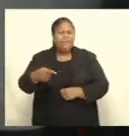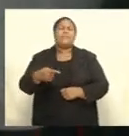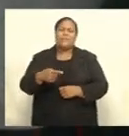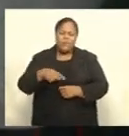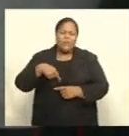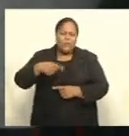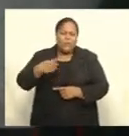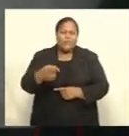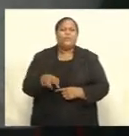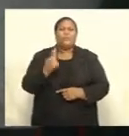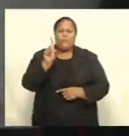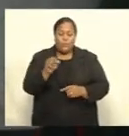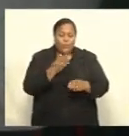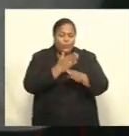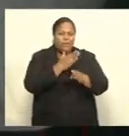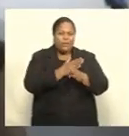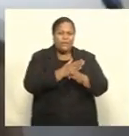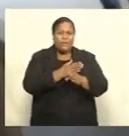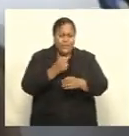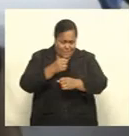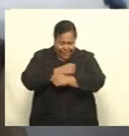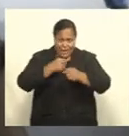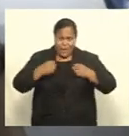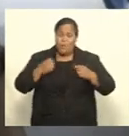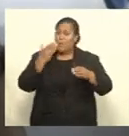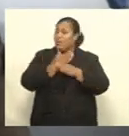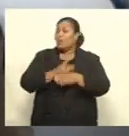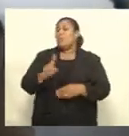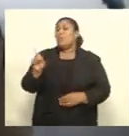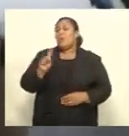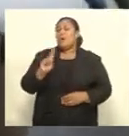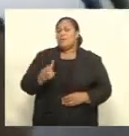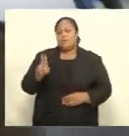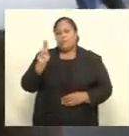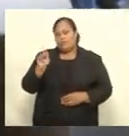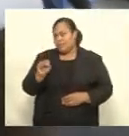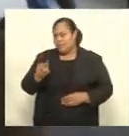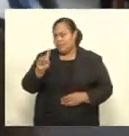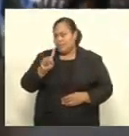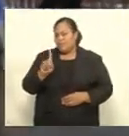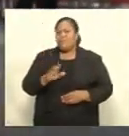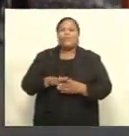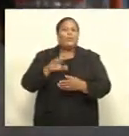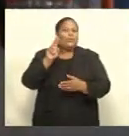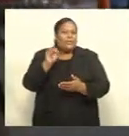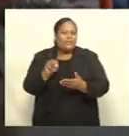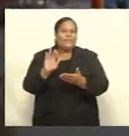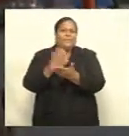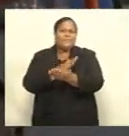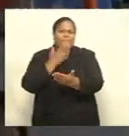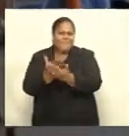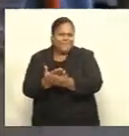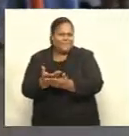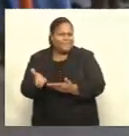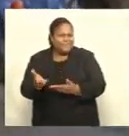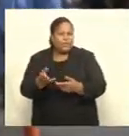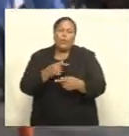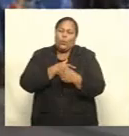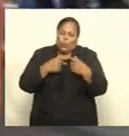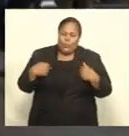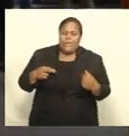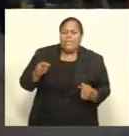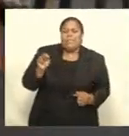justice to their mission. Our job that is required of us requires integrity. We need to be